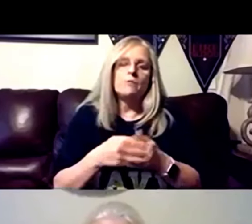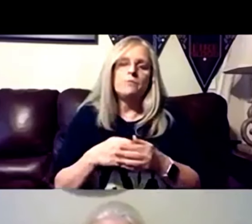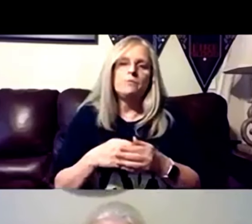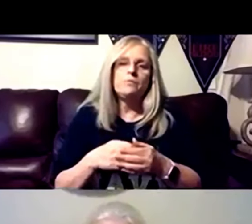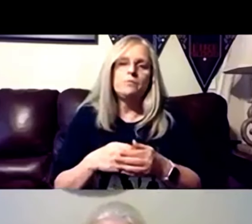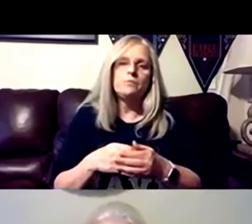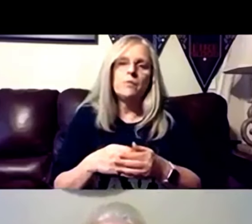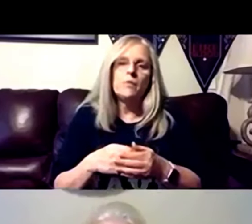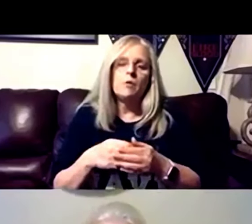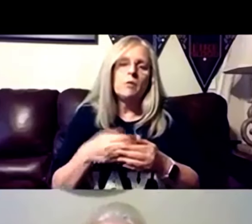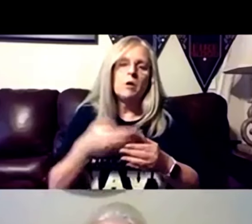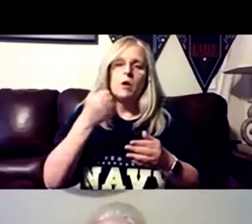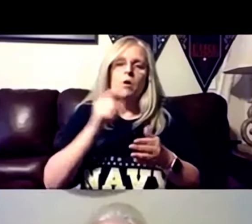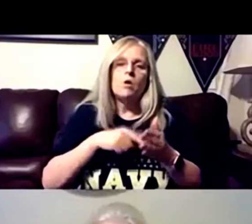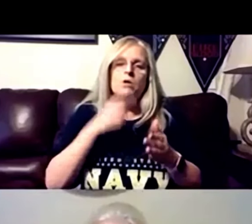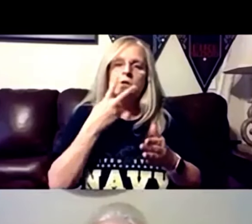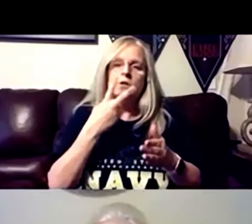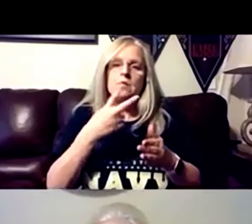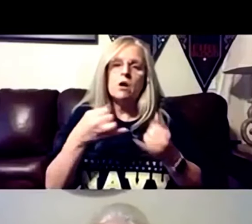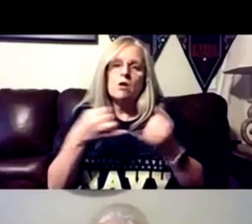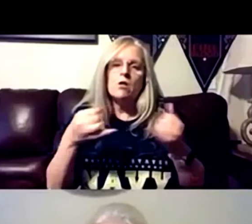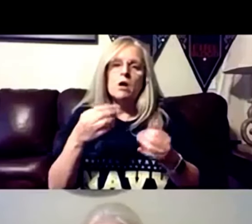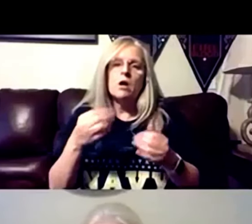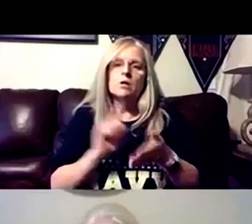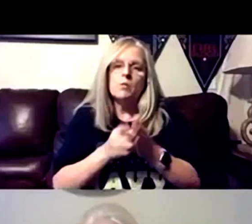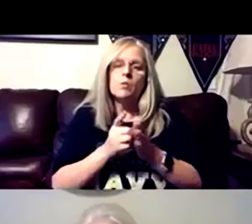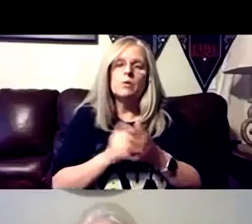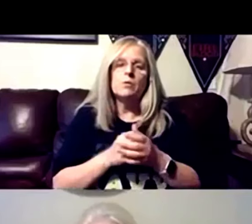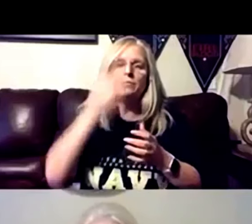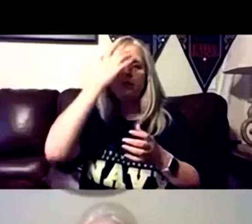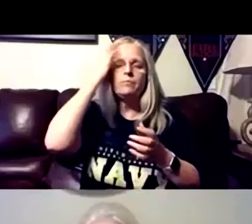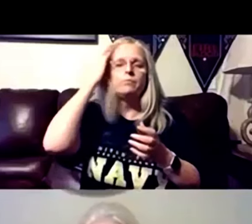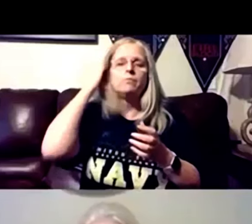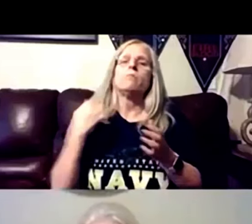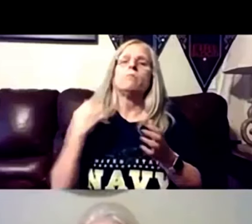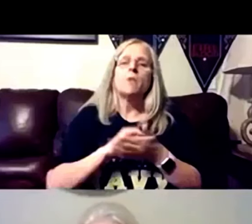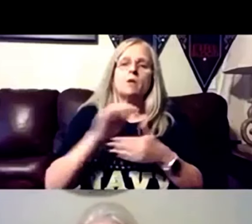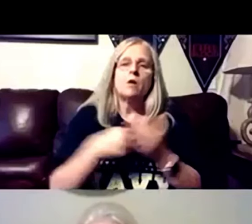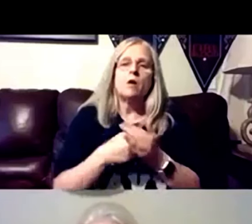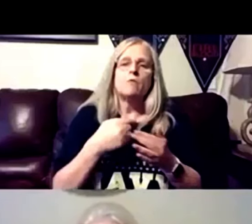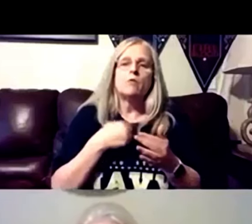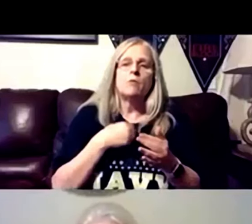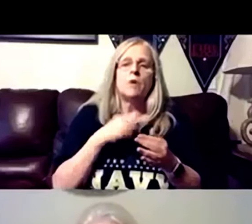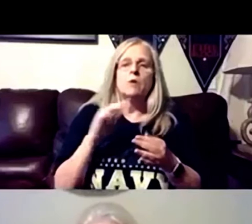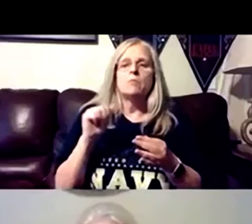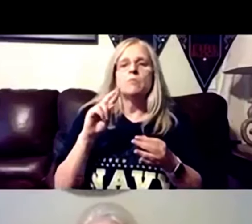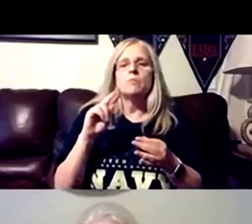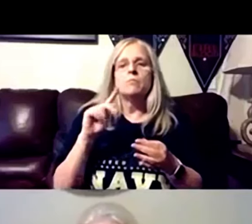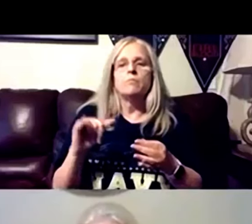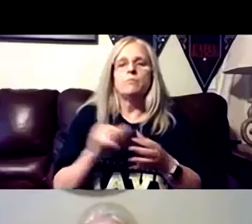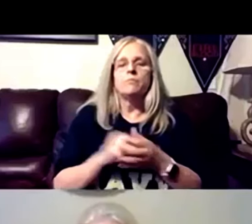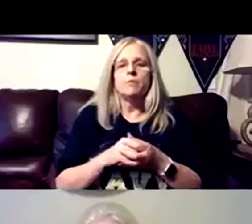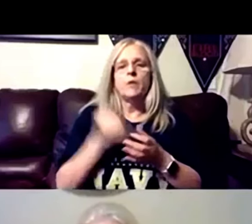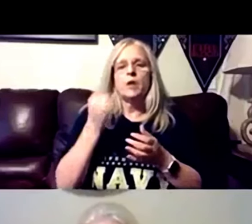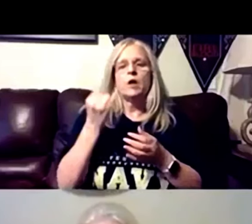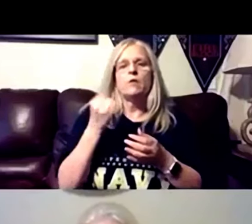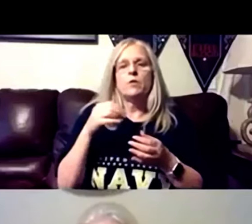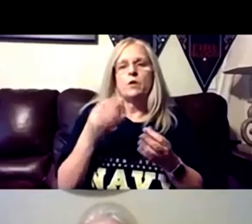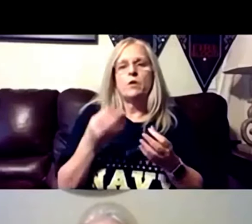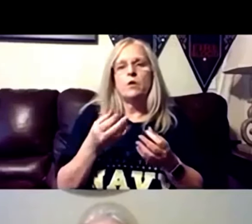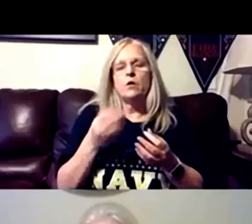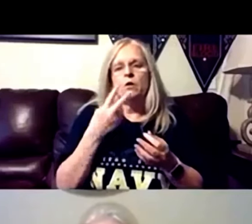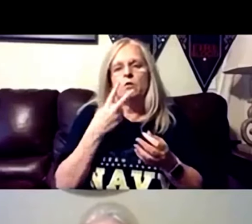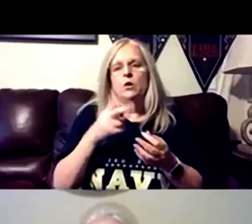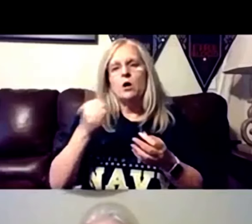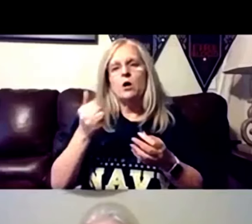out there at the moment. So that's it for me, Marty. I've got a few more questions, and if they're relevant, I'll come back down around to you later